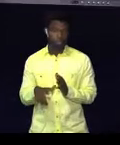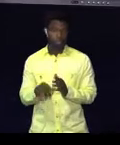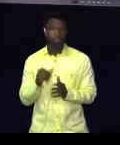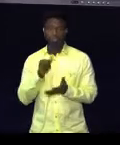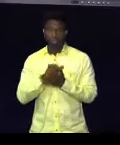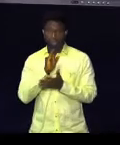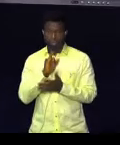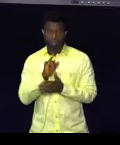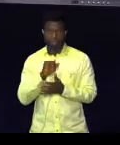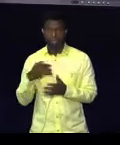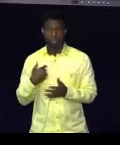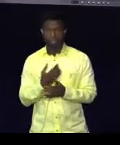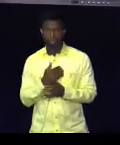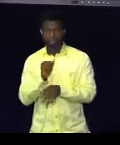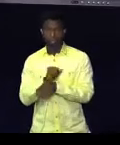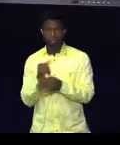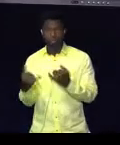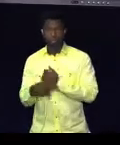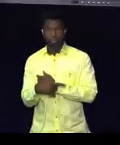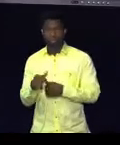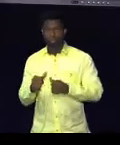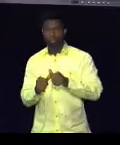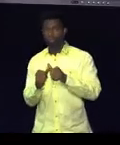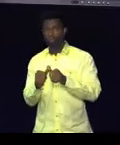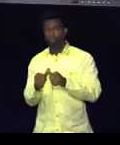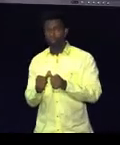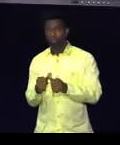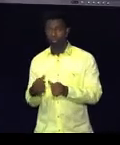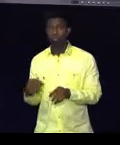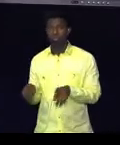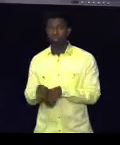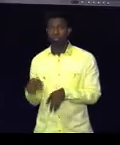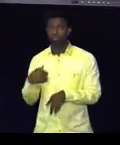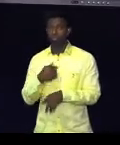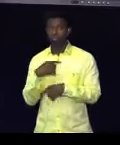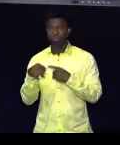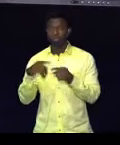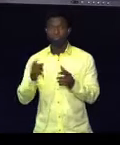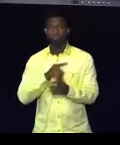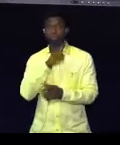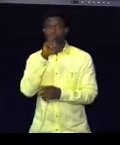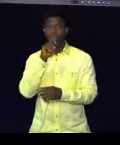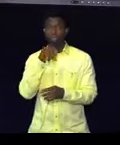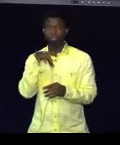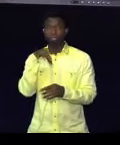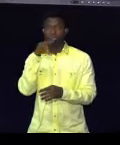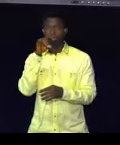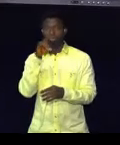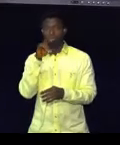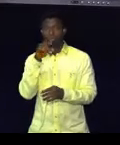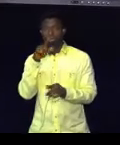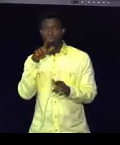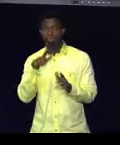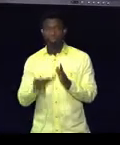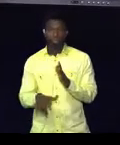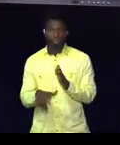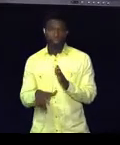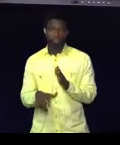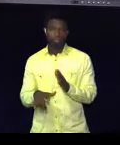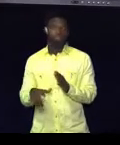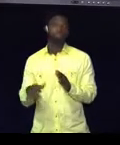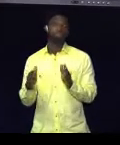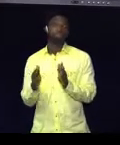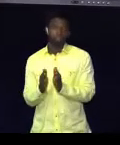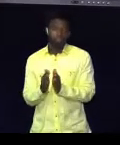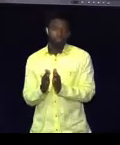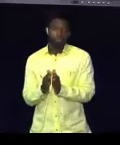the crux of our work today. So follow me as we go. The first question says that we should find the least common multiple, which is the